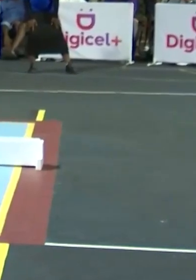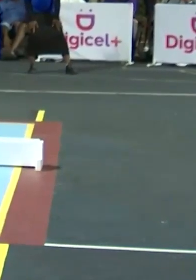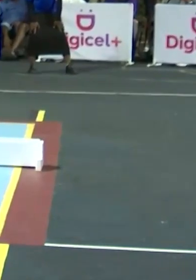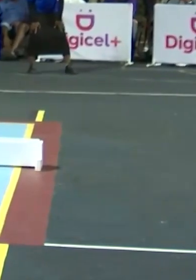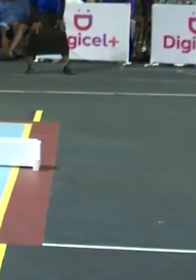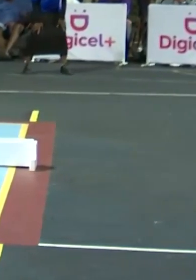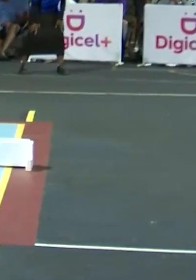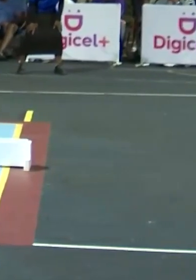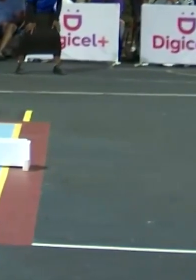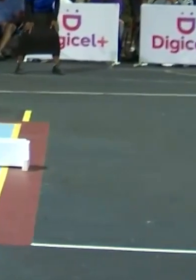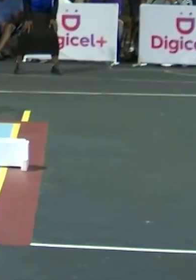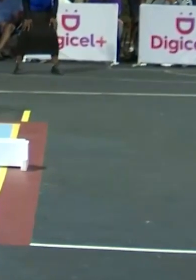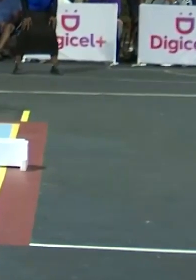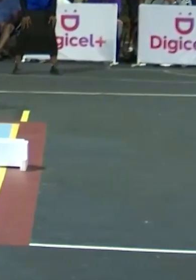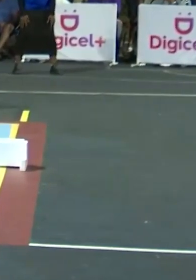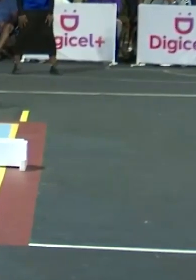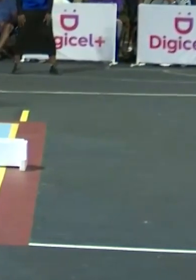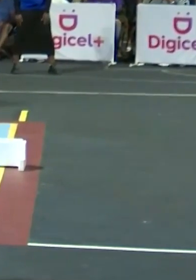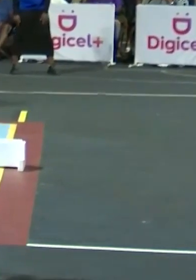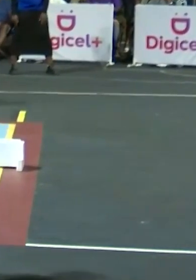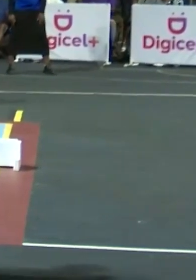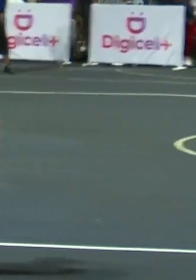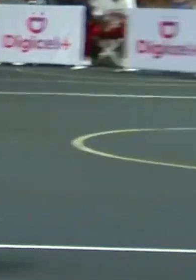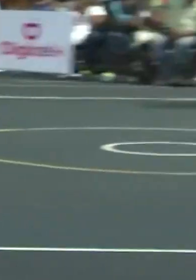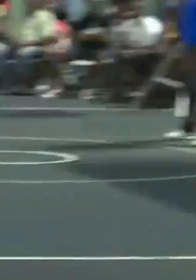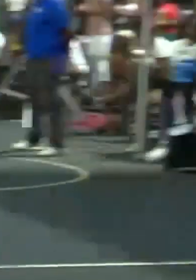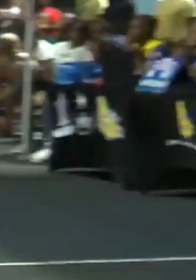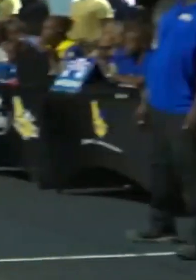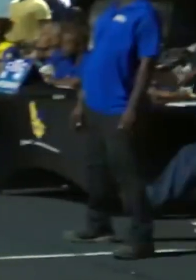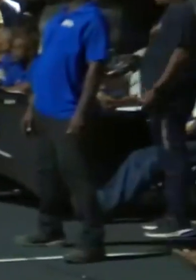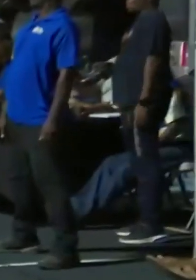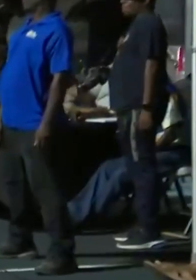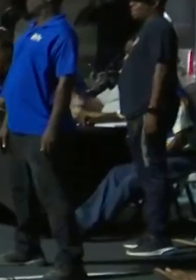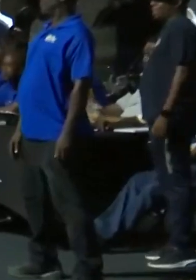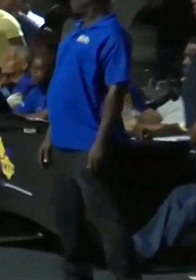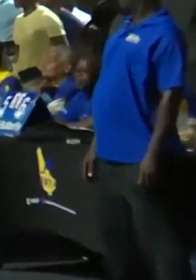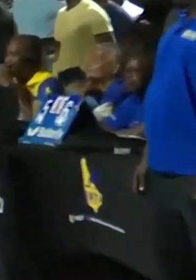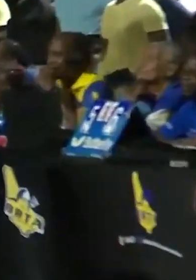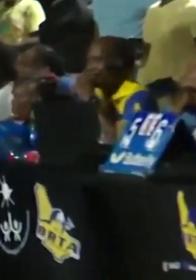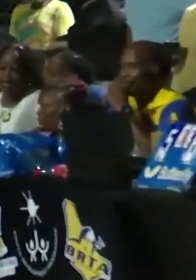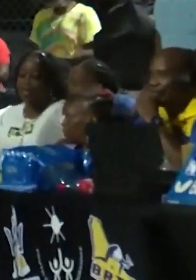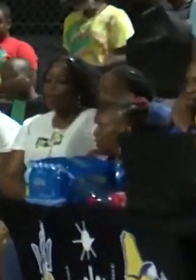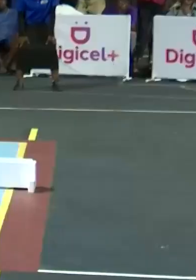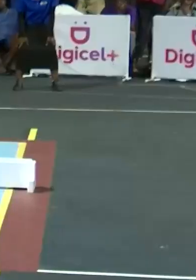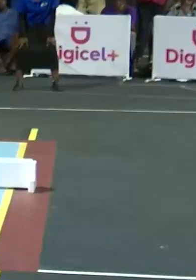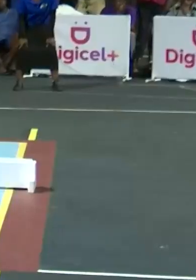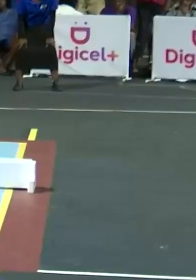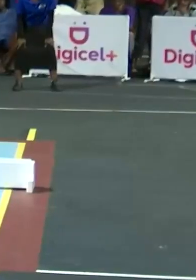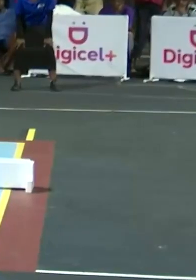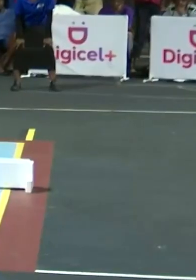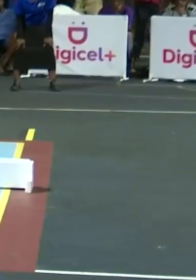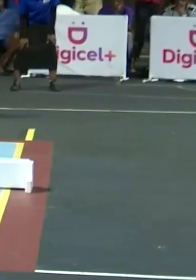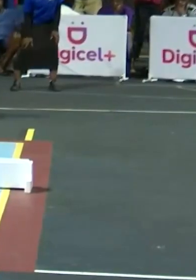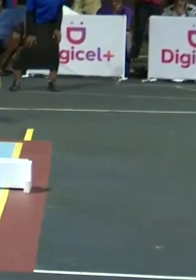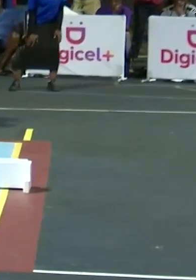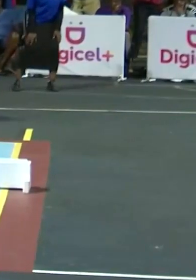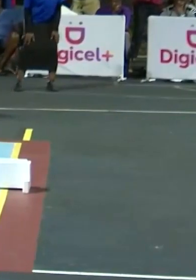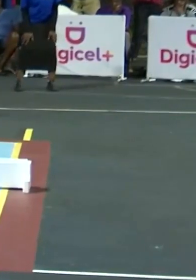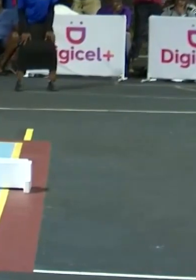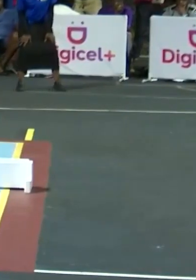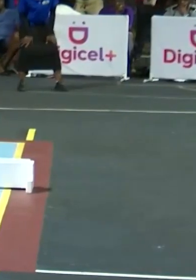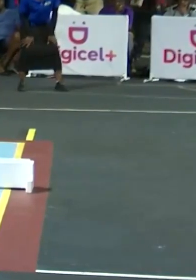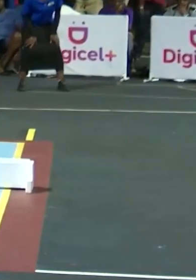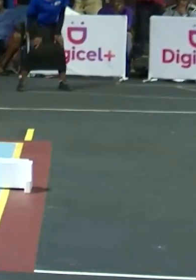is known to calmly hold his own, he did cave at times, hitting into the net. But Griffith is known for his quite